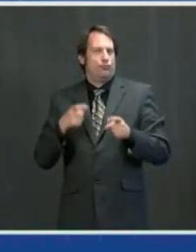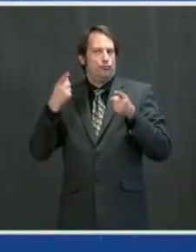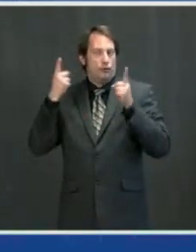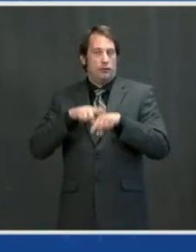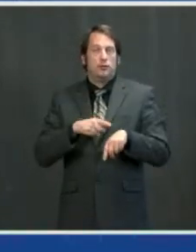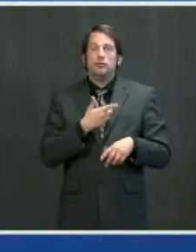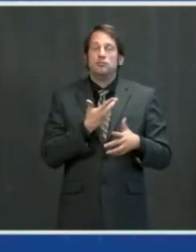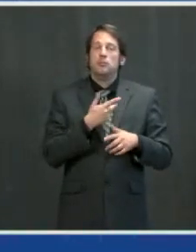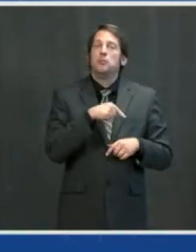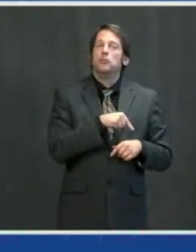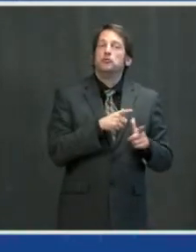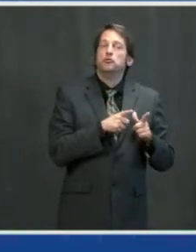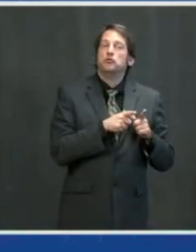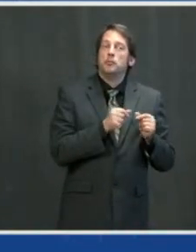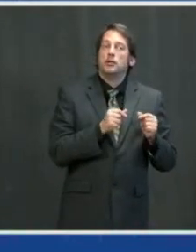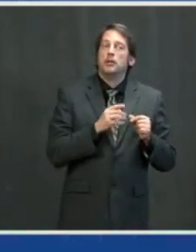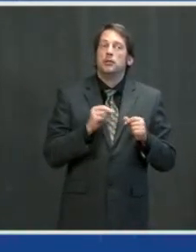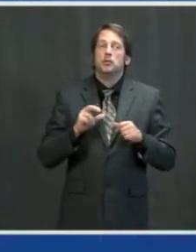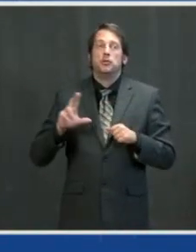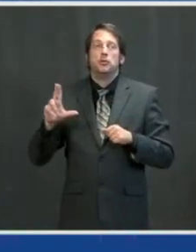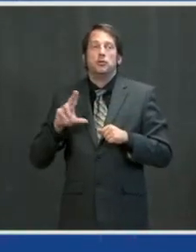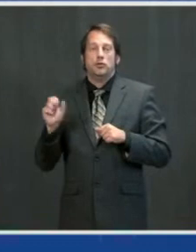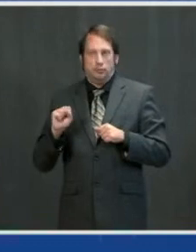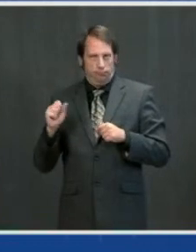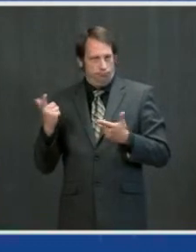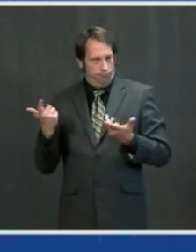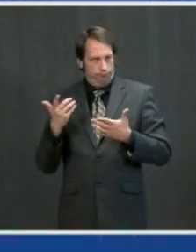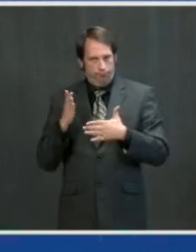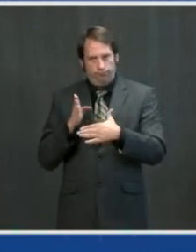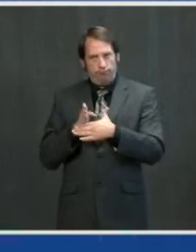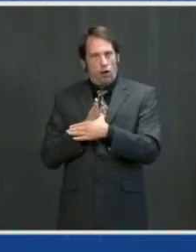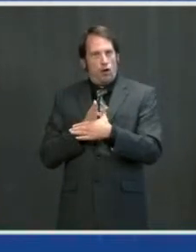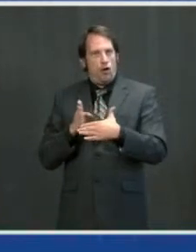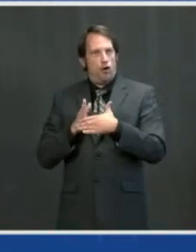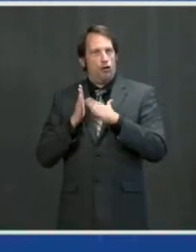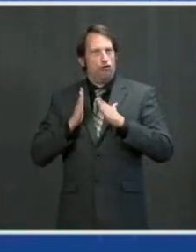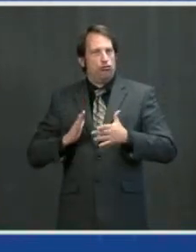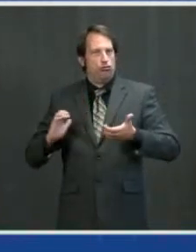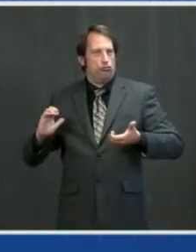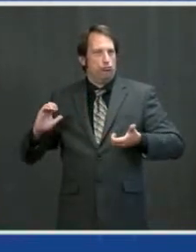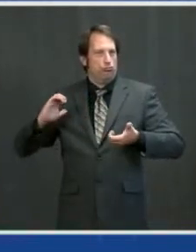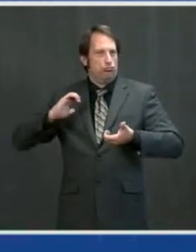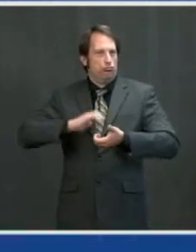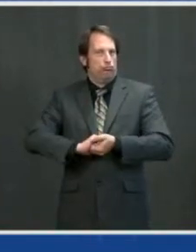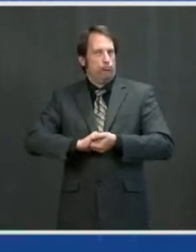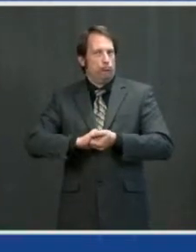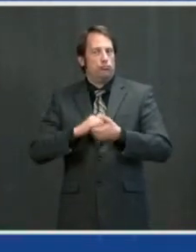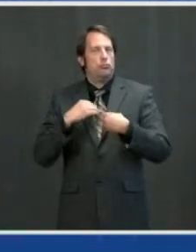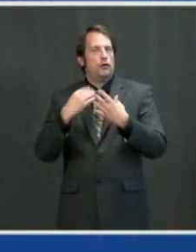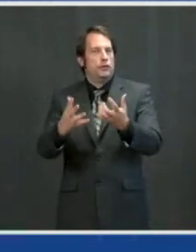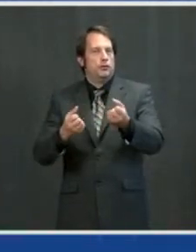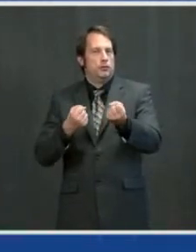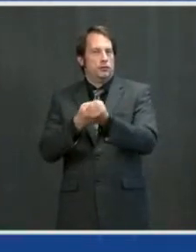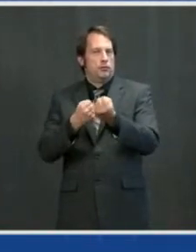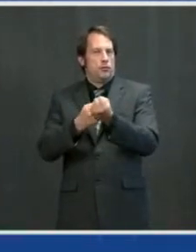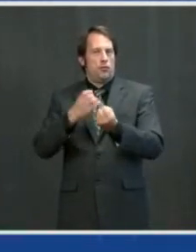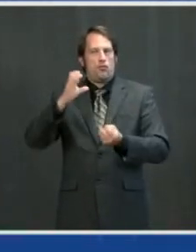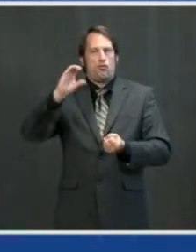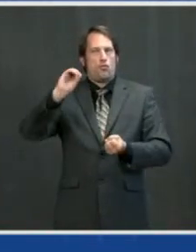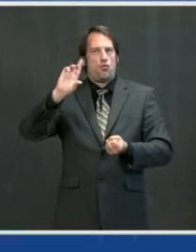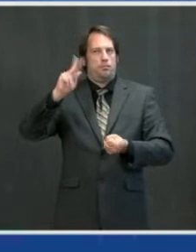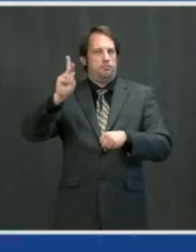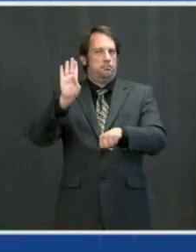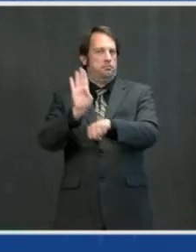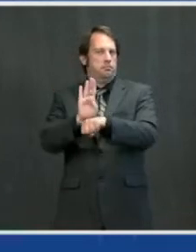core partnership and confirmed to promote cooperation in common priority areas, including promotion